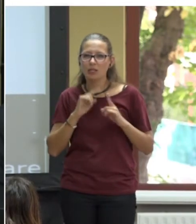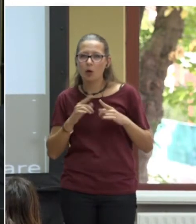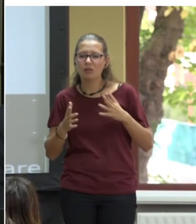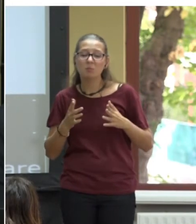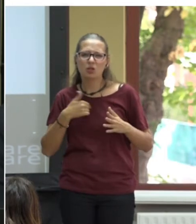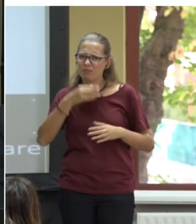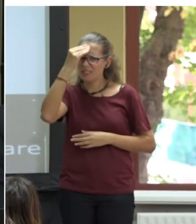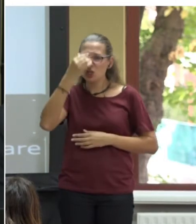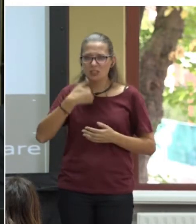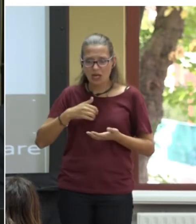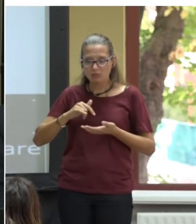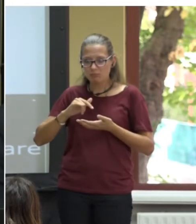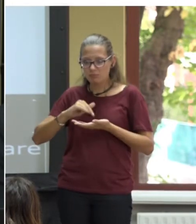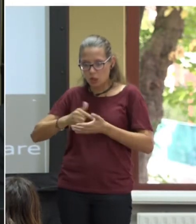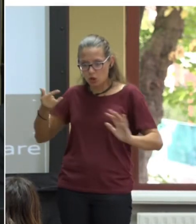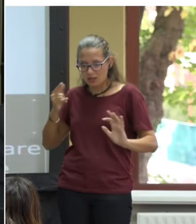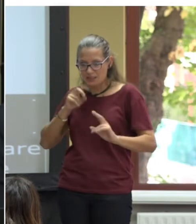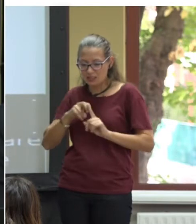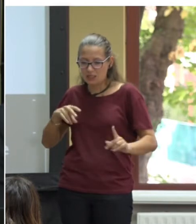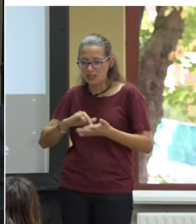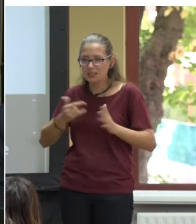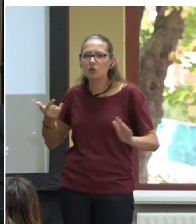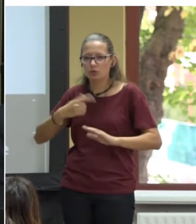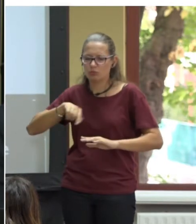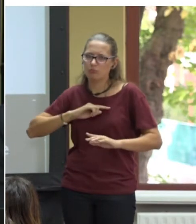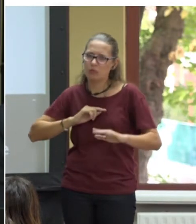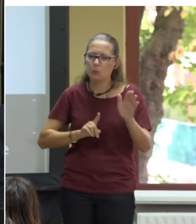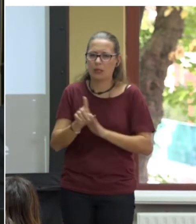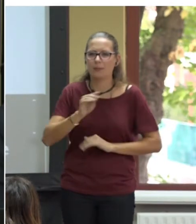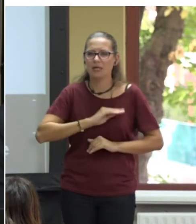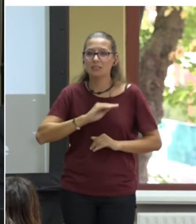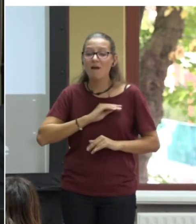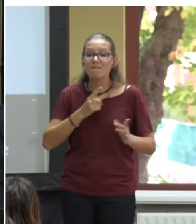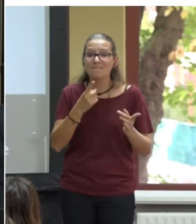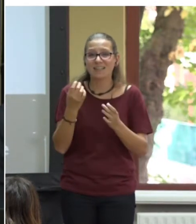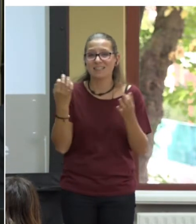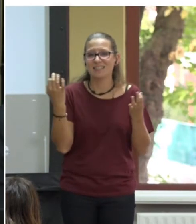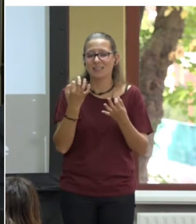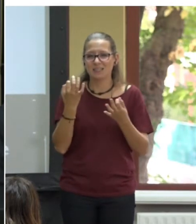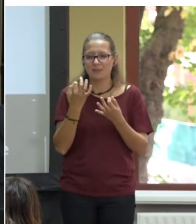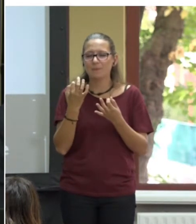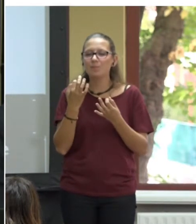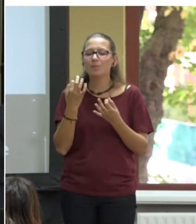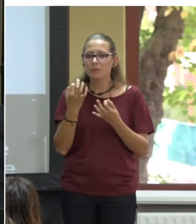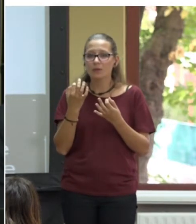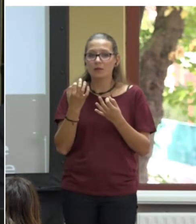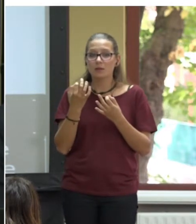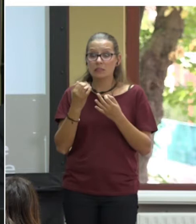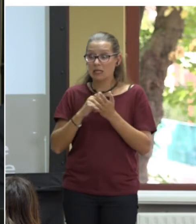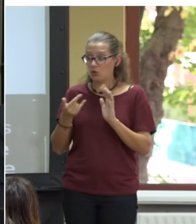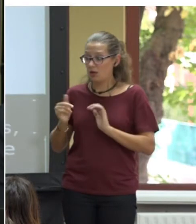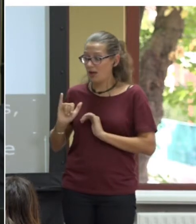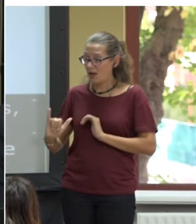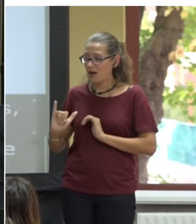mean, so what is lacking is the development of proper usage of these